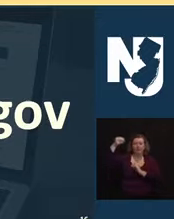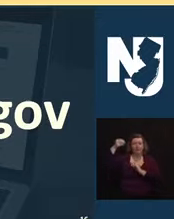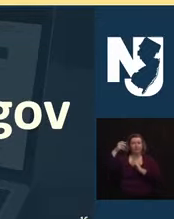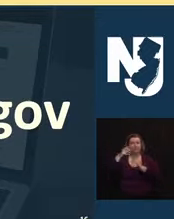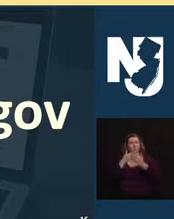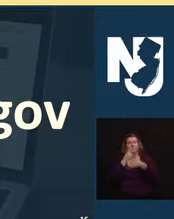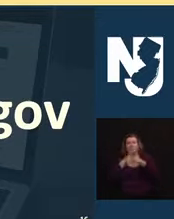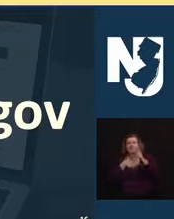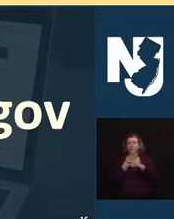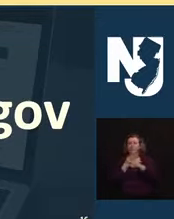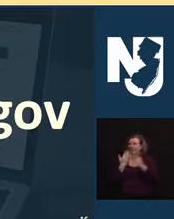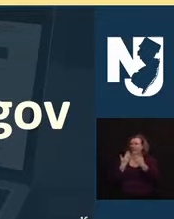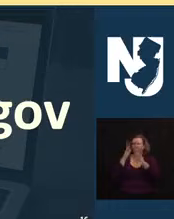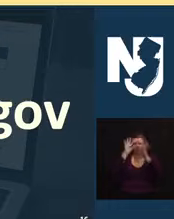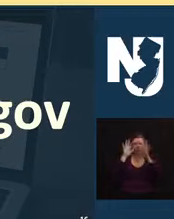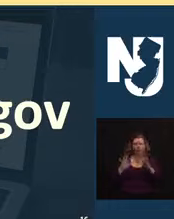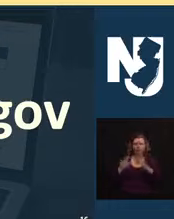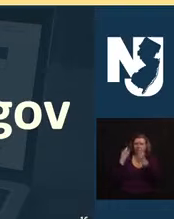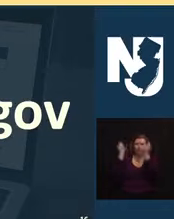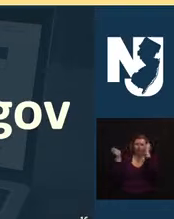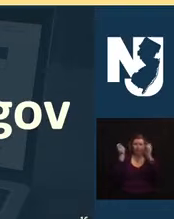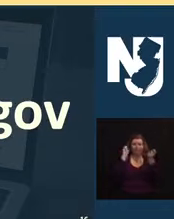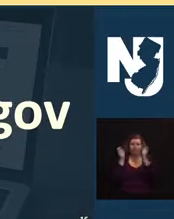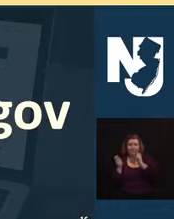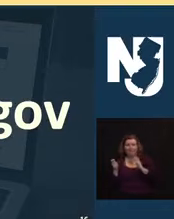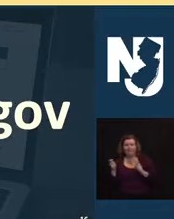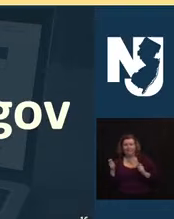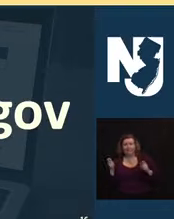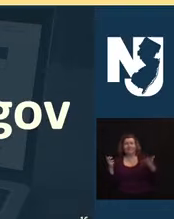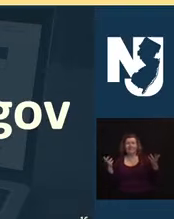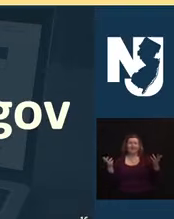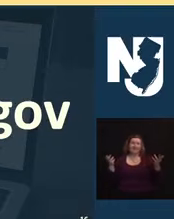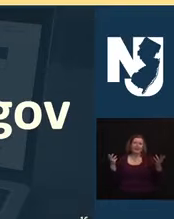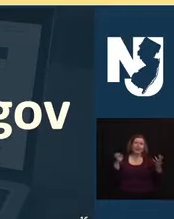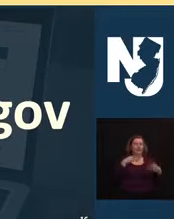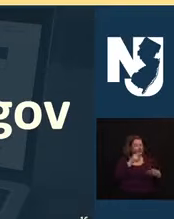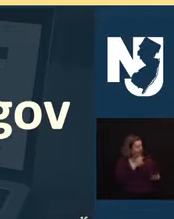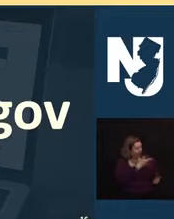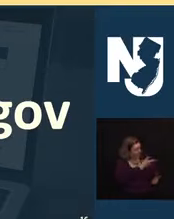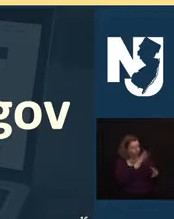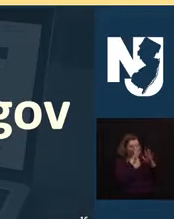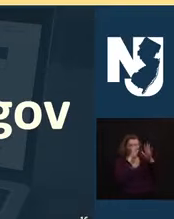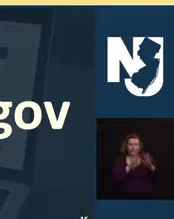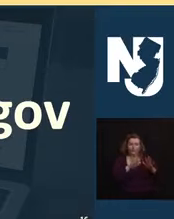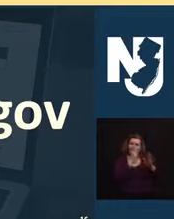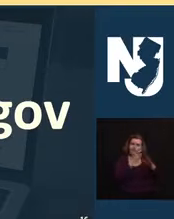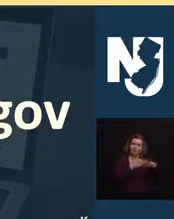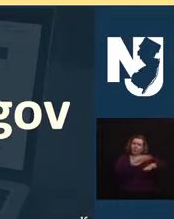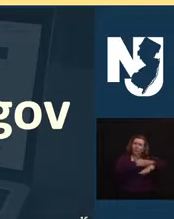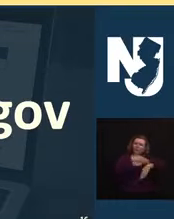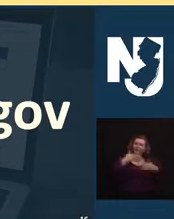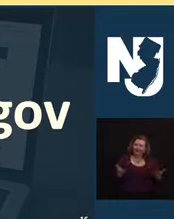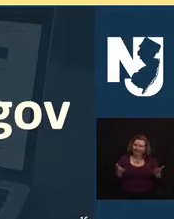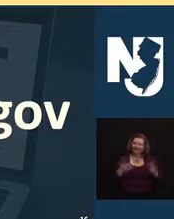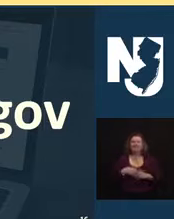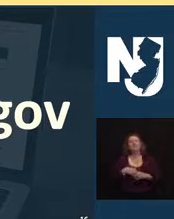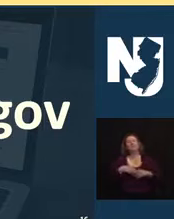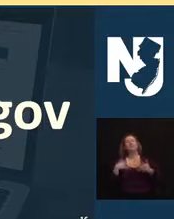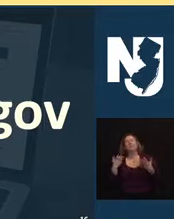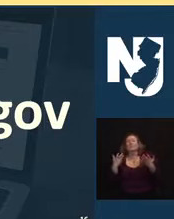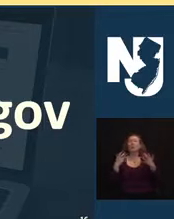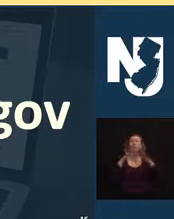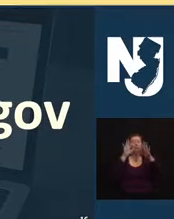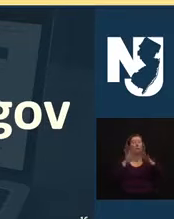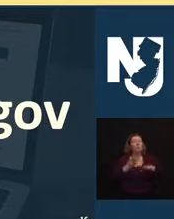and please God, Pat, bring us some warmer weather sooner than later. And that's preventing us from moving more of our activities outside, and we know when